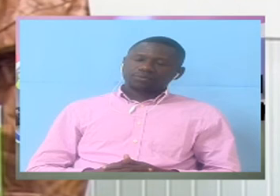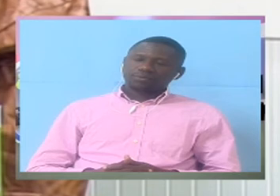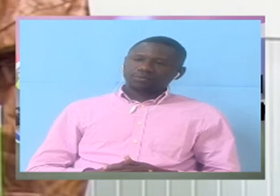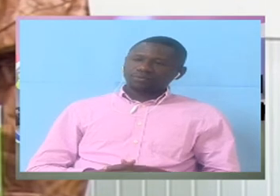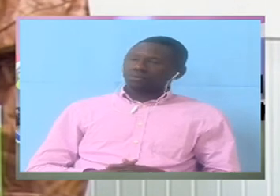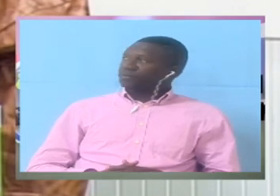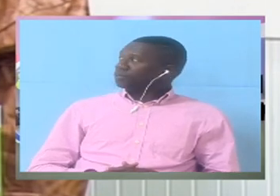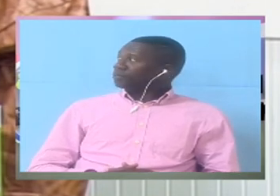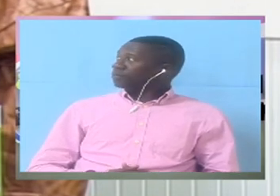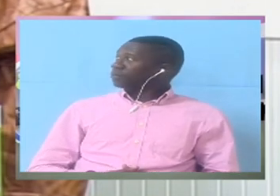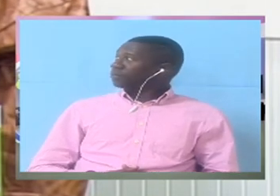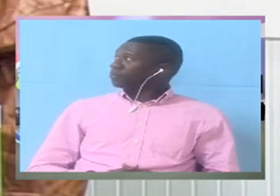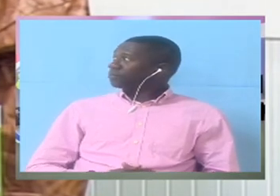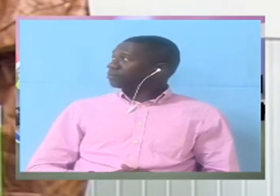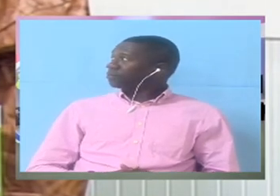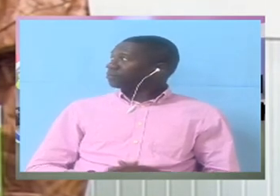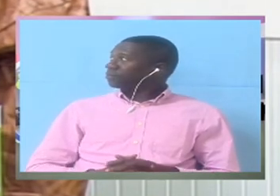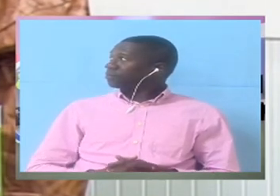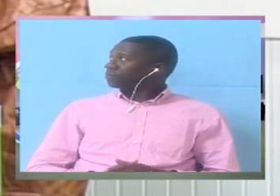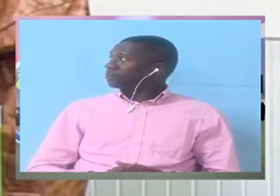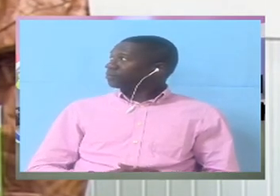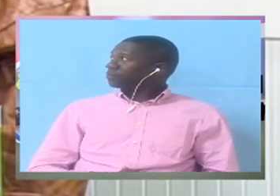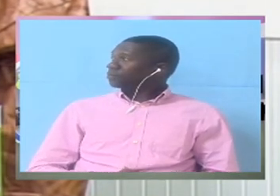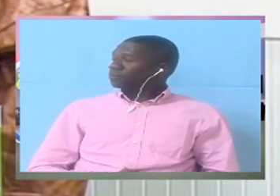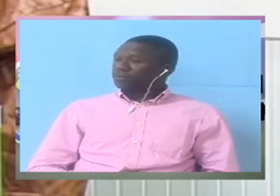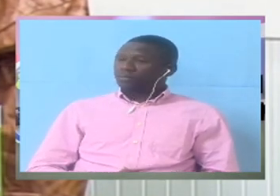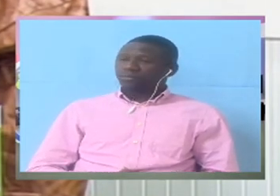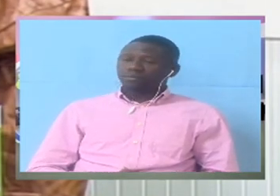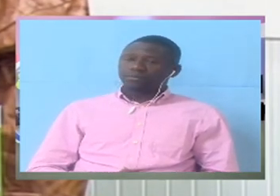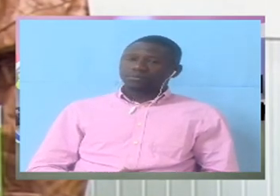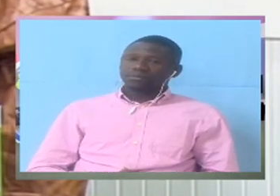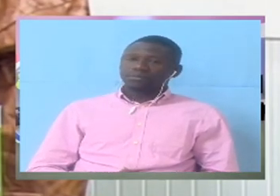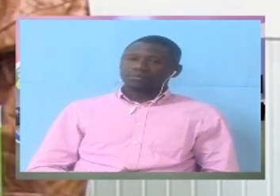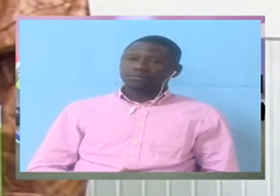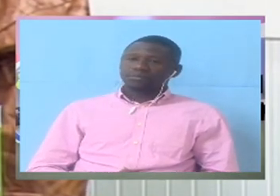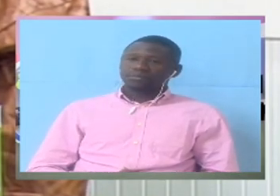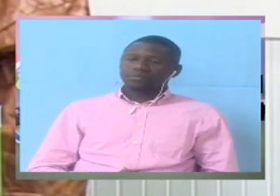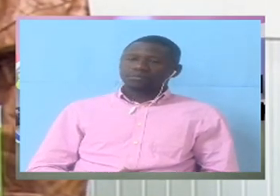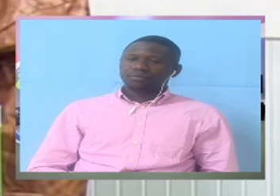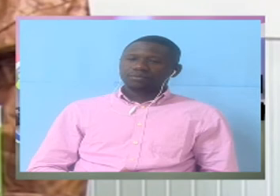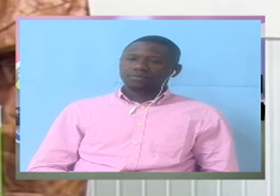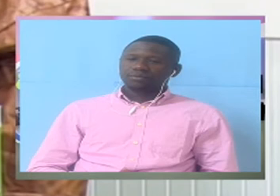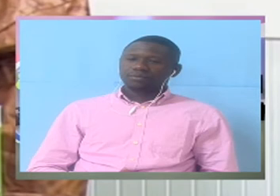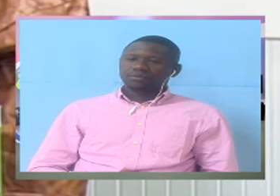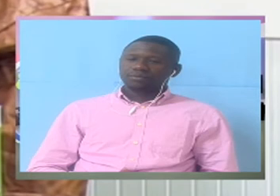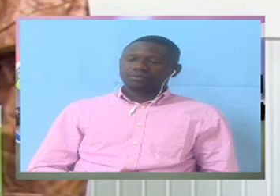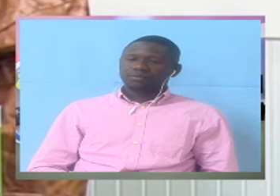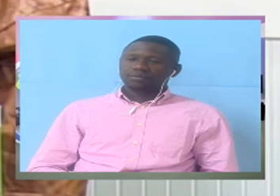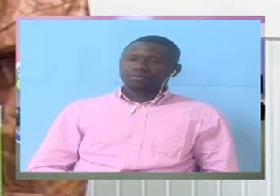to declare here so that people will know about it. Yes, now, on